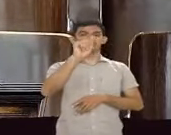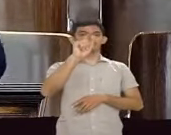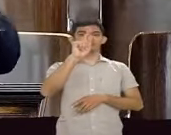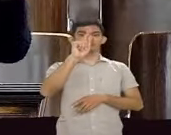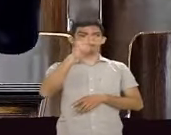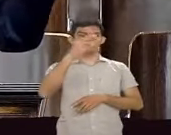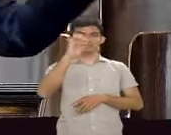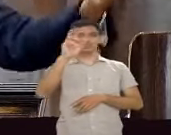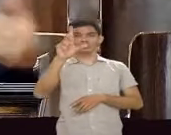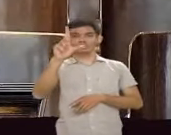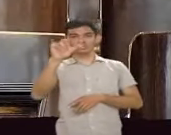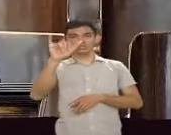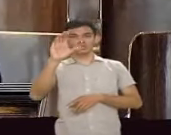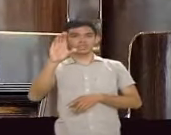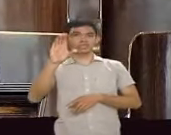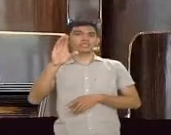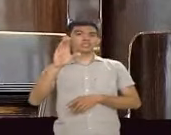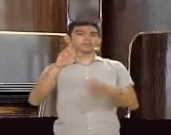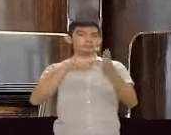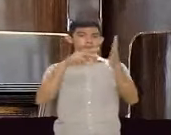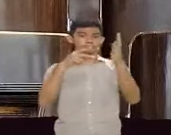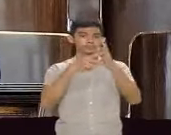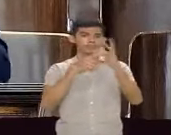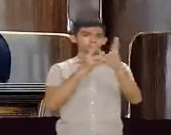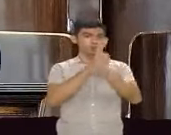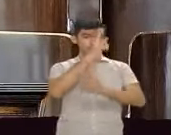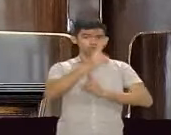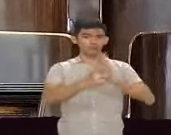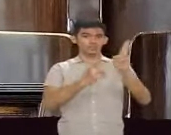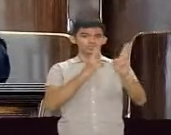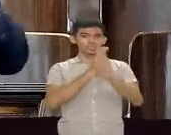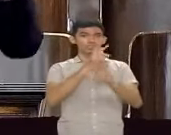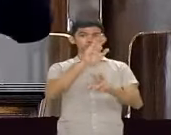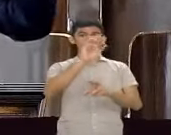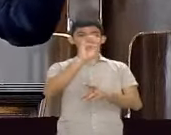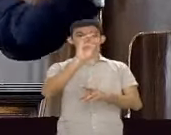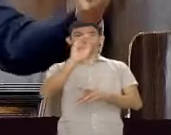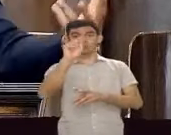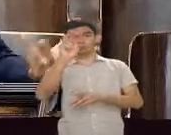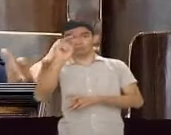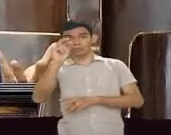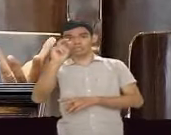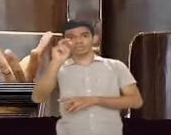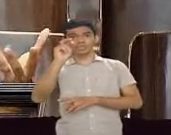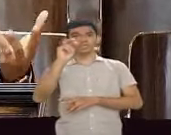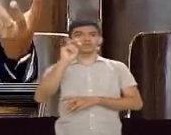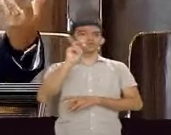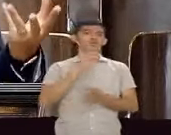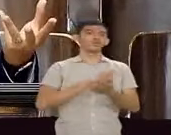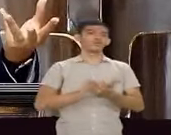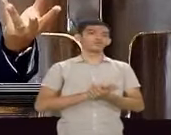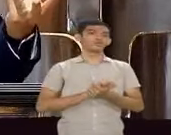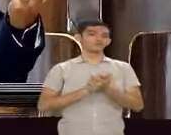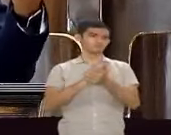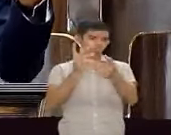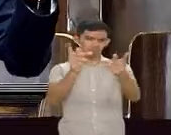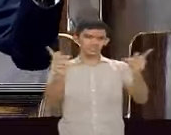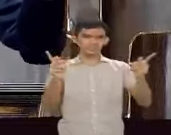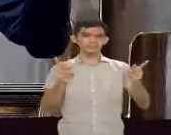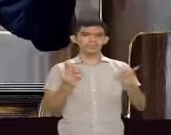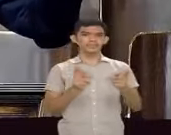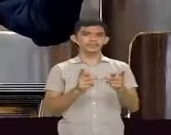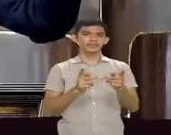Roman means the origins, where it came from. So it's a religion that originated in Rome,